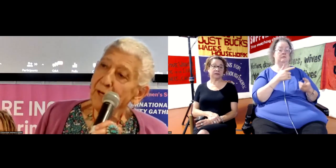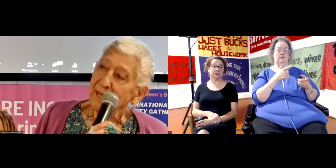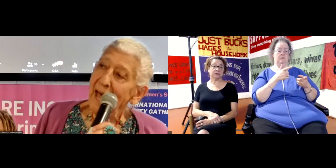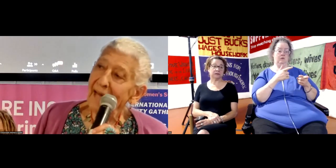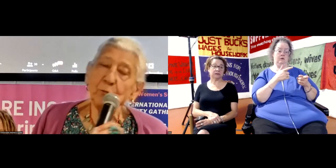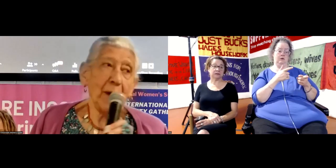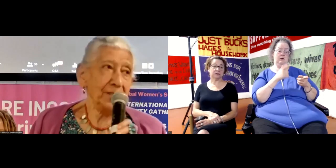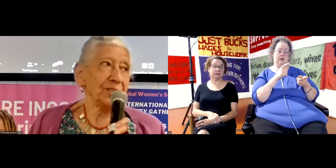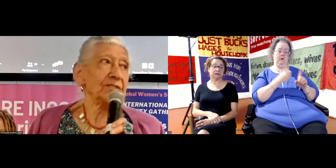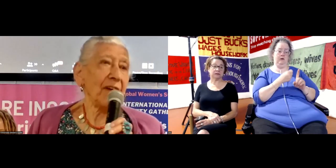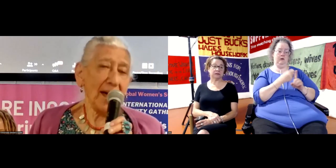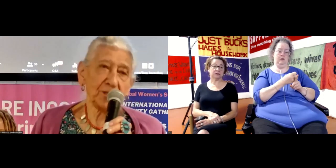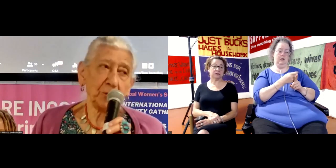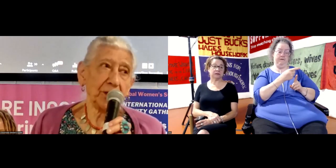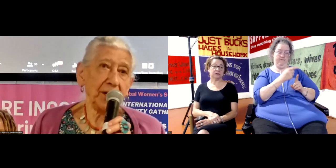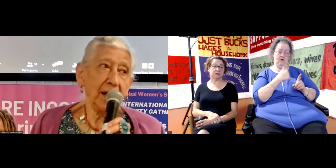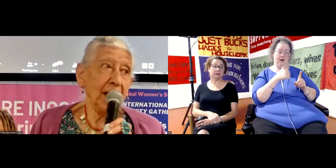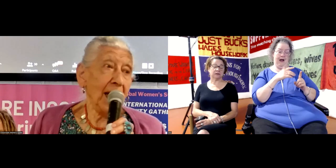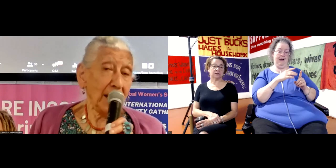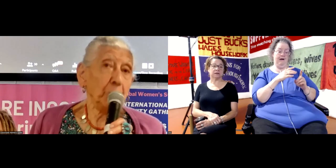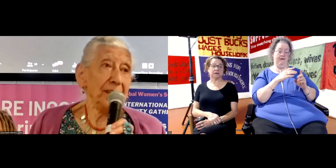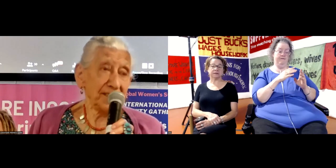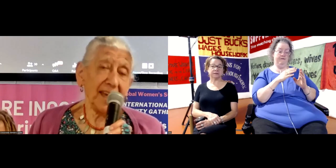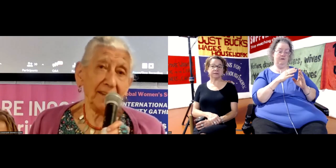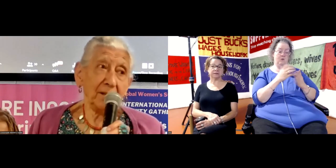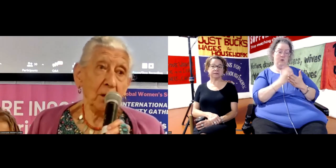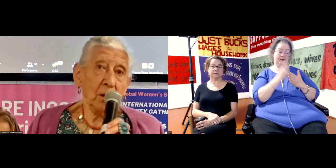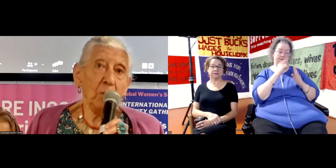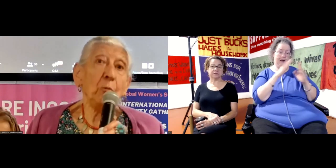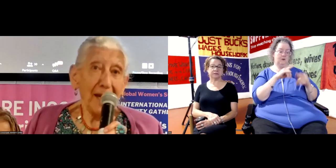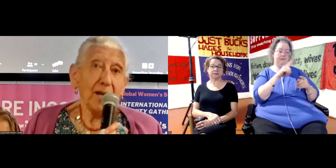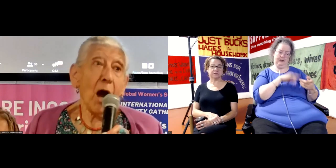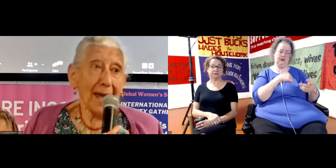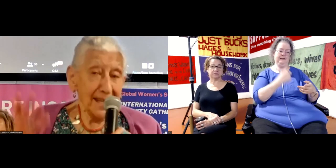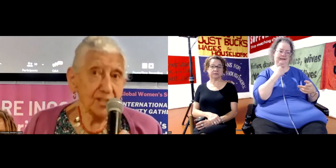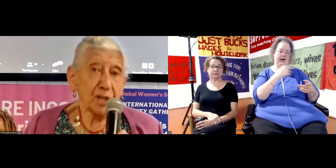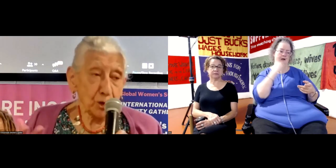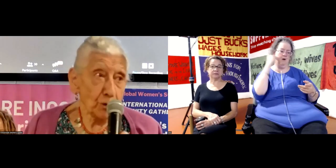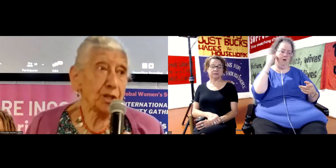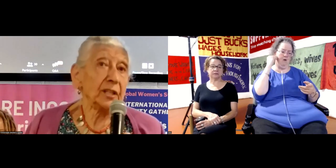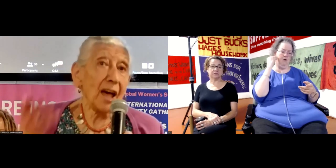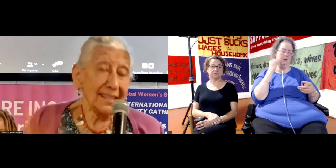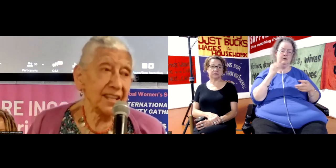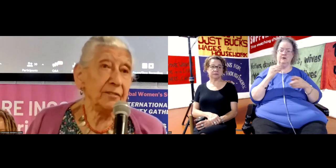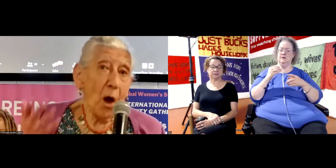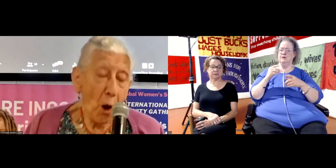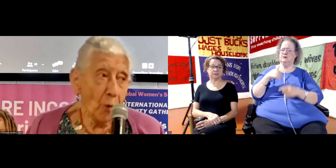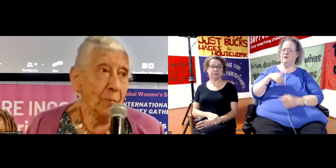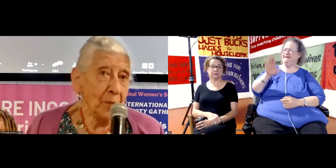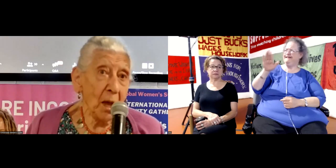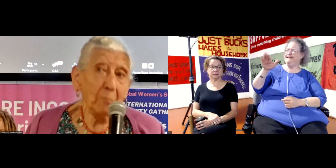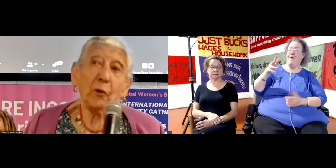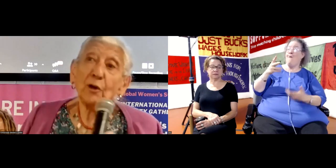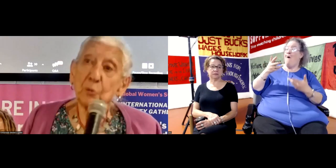if we had wages for housework. And we said, we are institutionalized in the